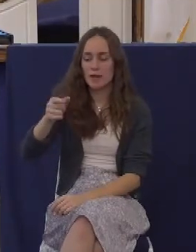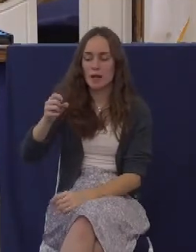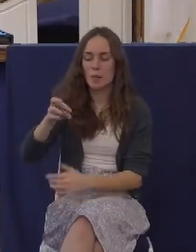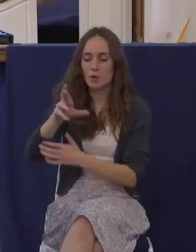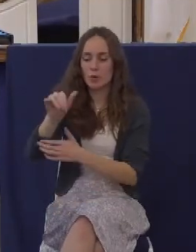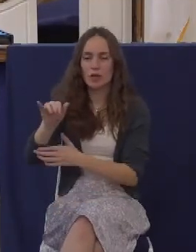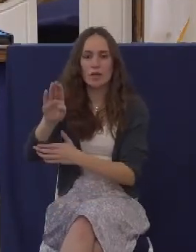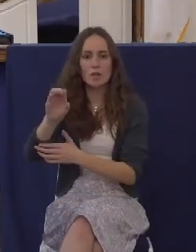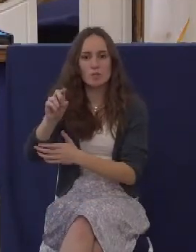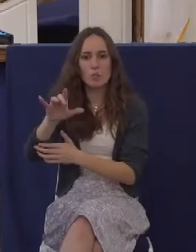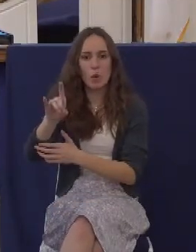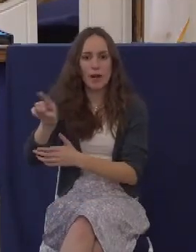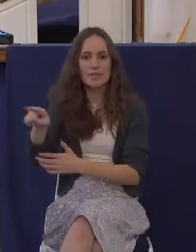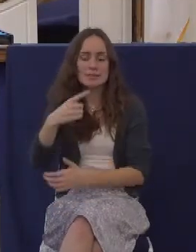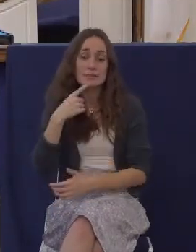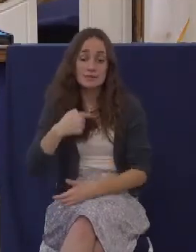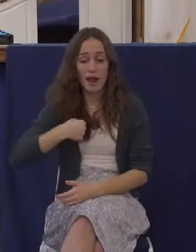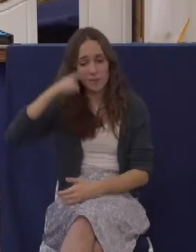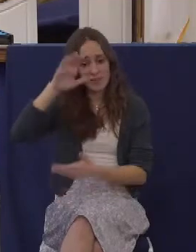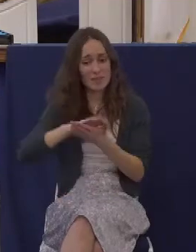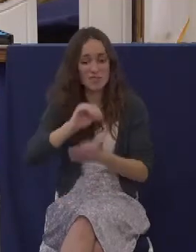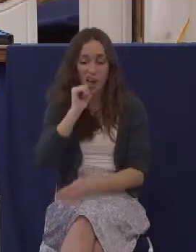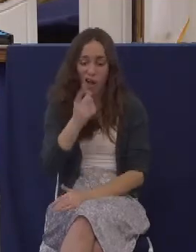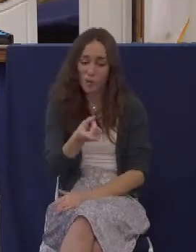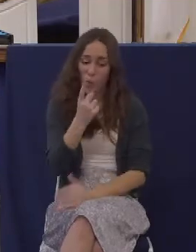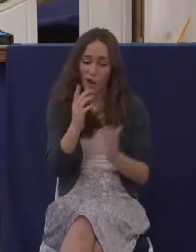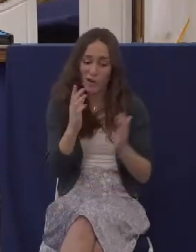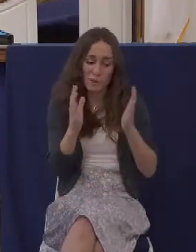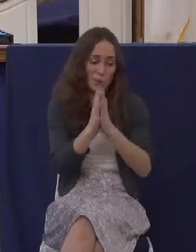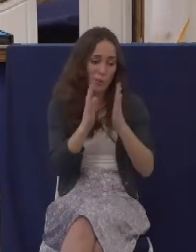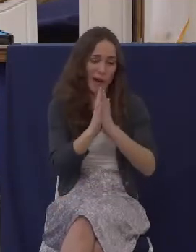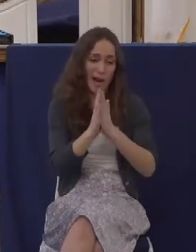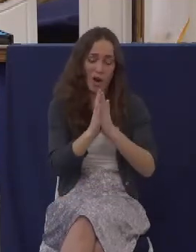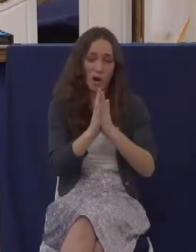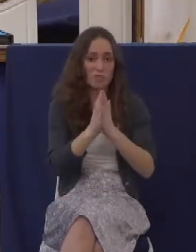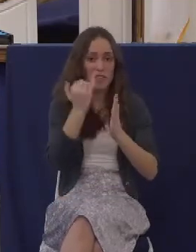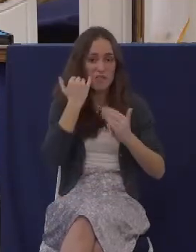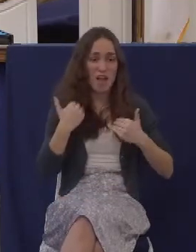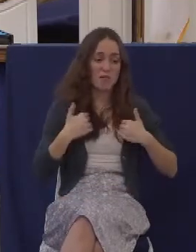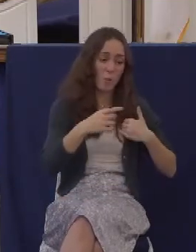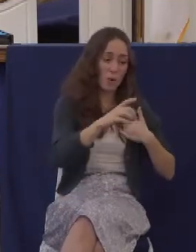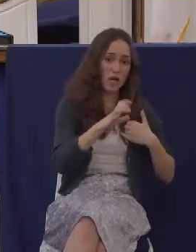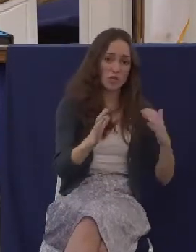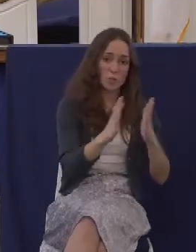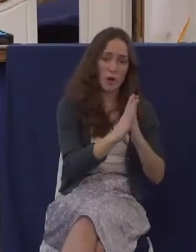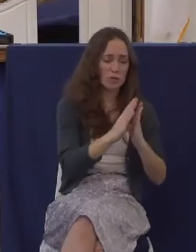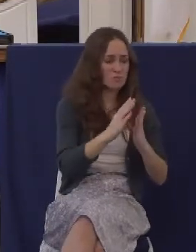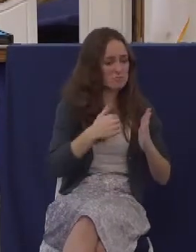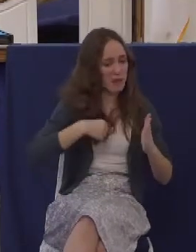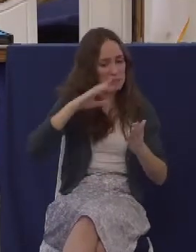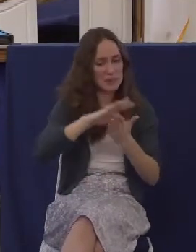is directed unto God. And what he meant by that is that people go through the motions and are not aware of being in the presence of God.